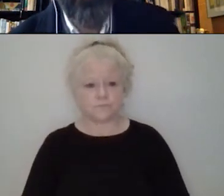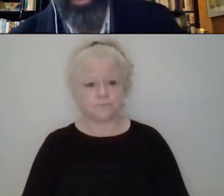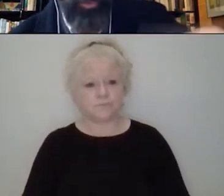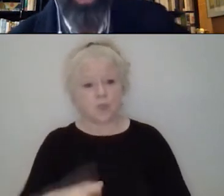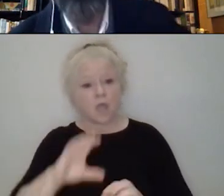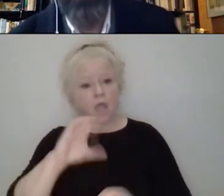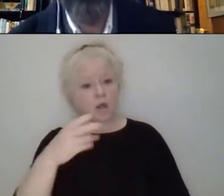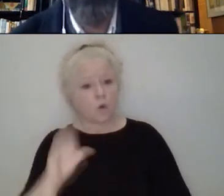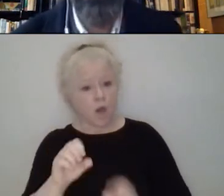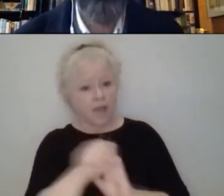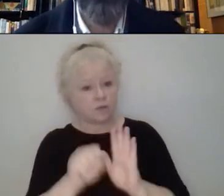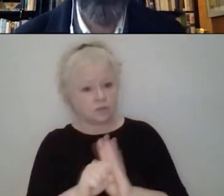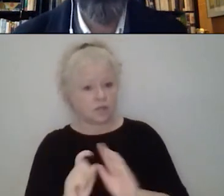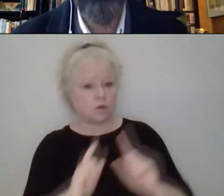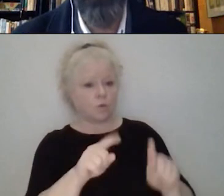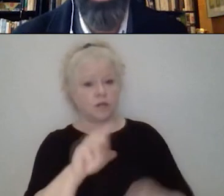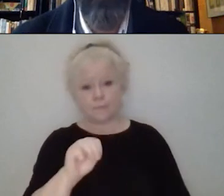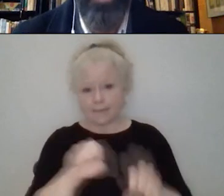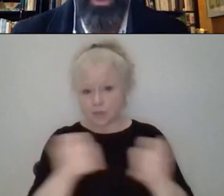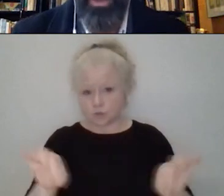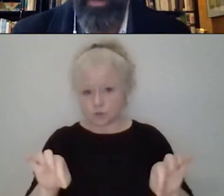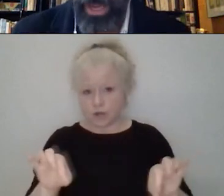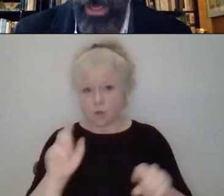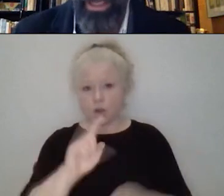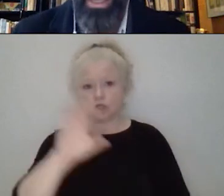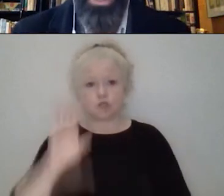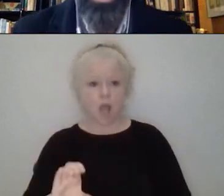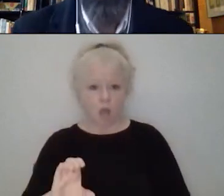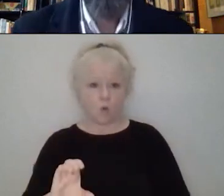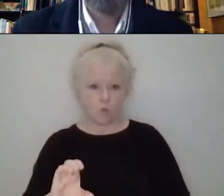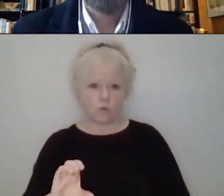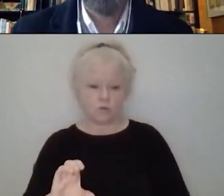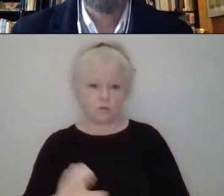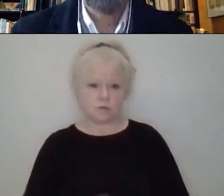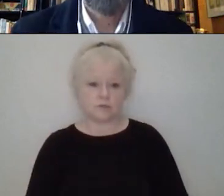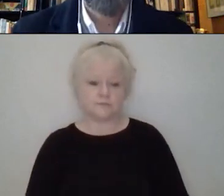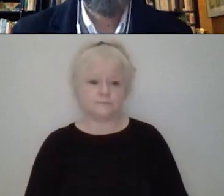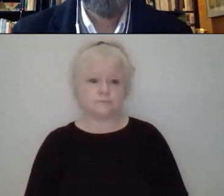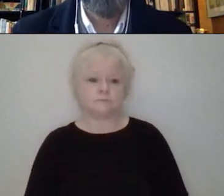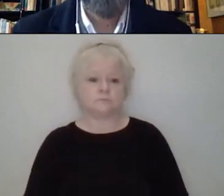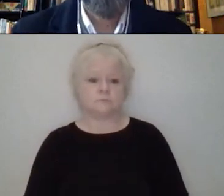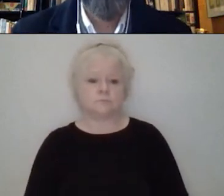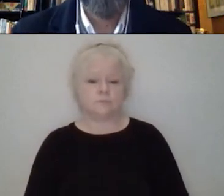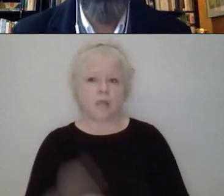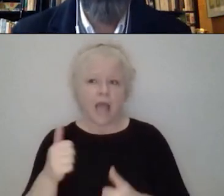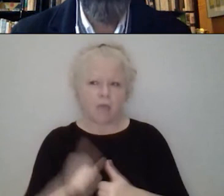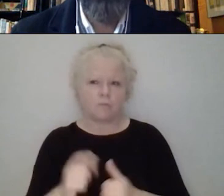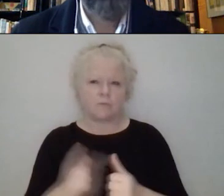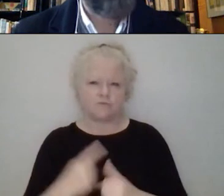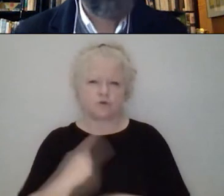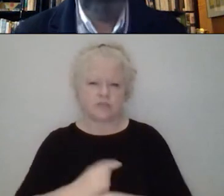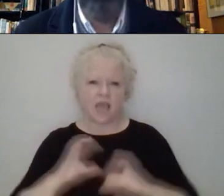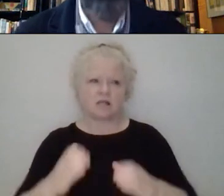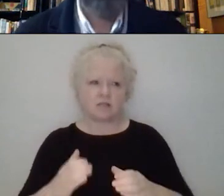State, I went straight into my master's, which was in Chicago. And, you know, I remember being there on the first day of class.